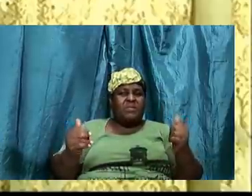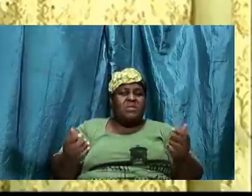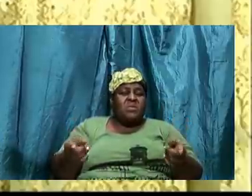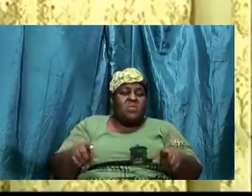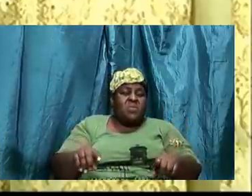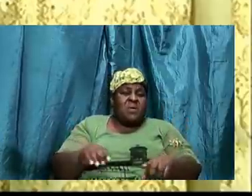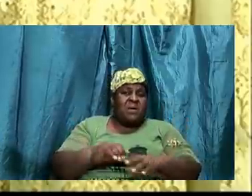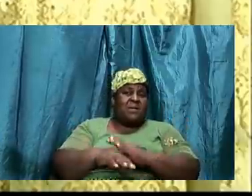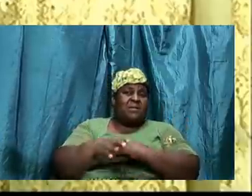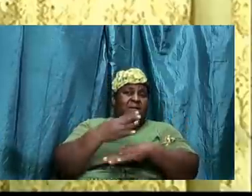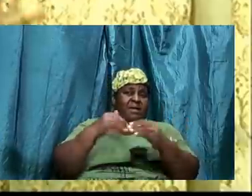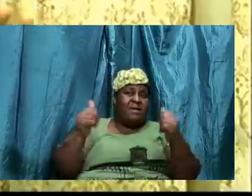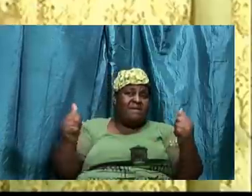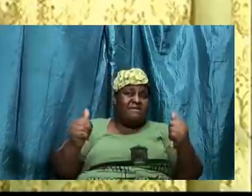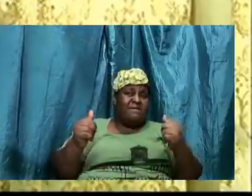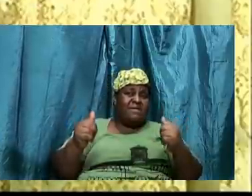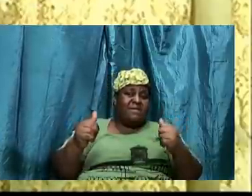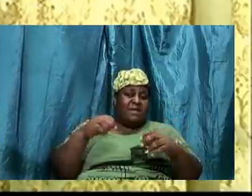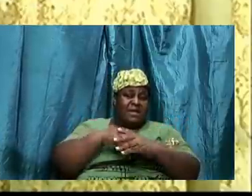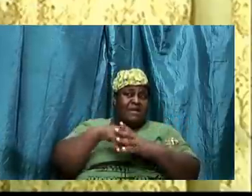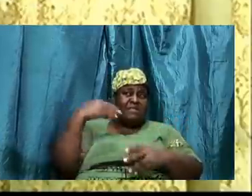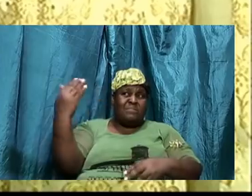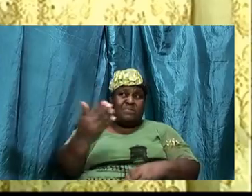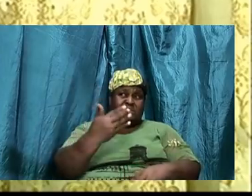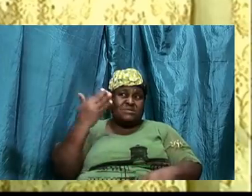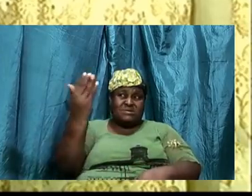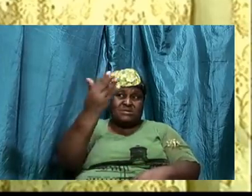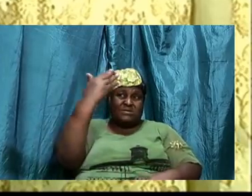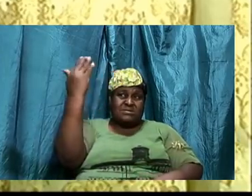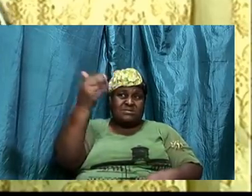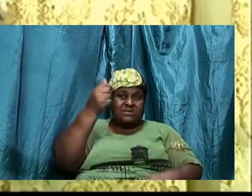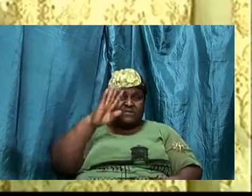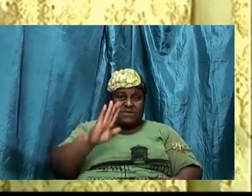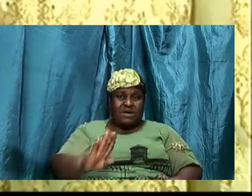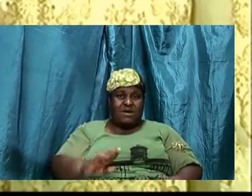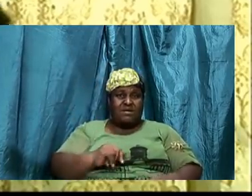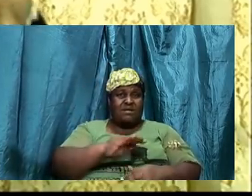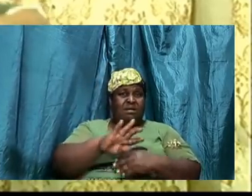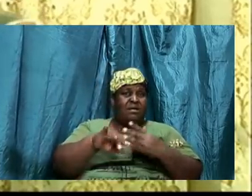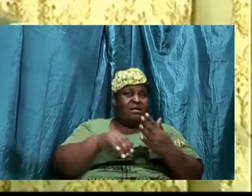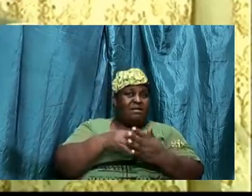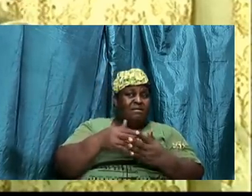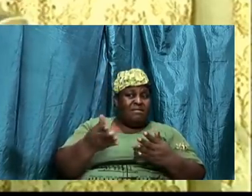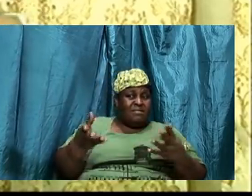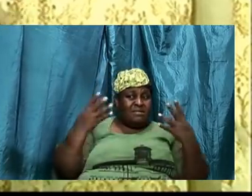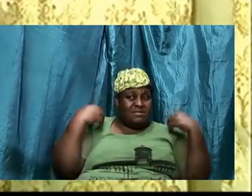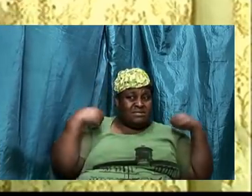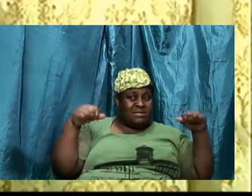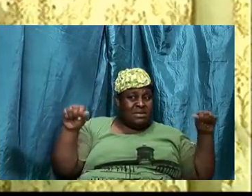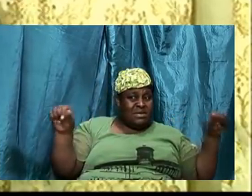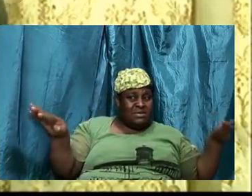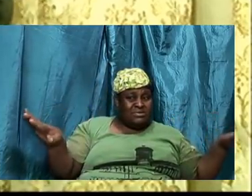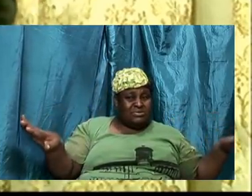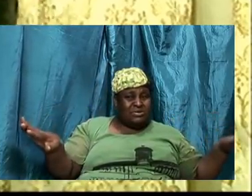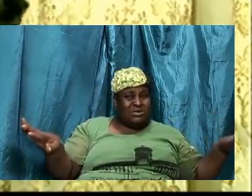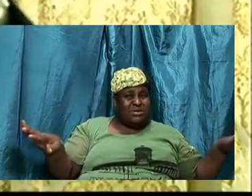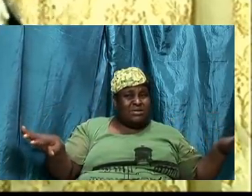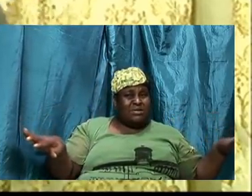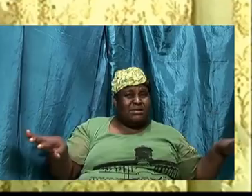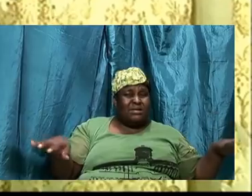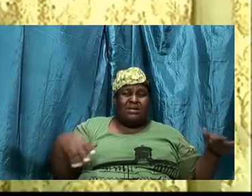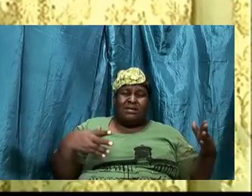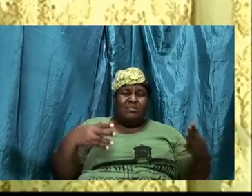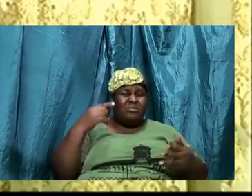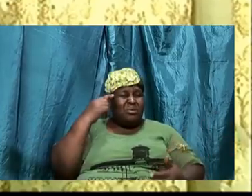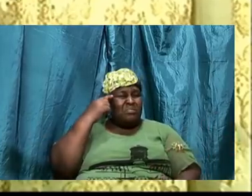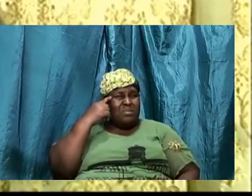while in heaven, while being in the presence of God, all these angels, if you can just bring your mind to the point